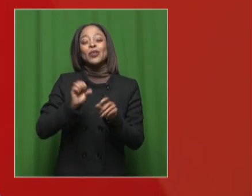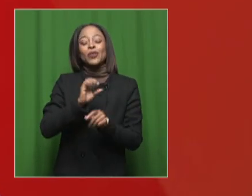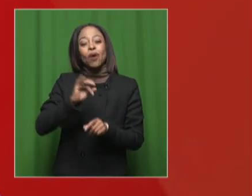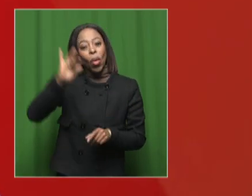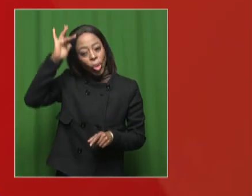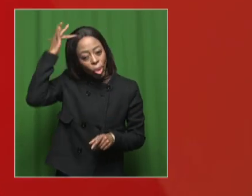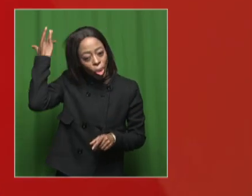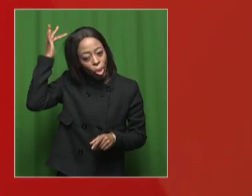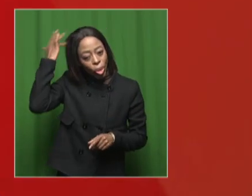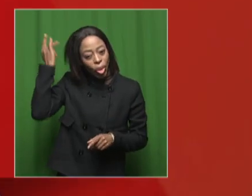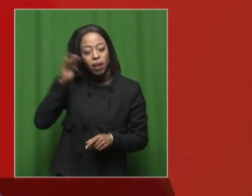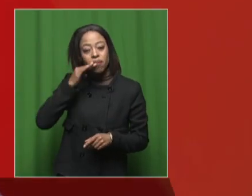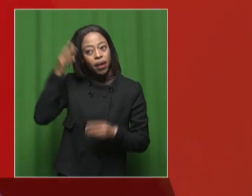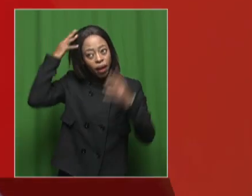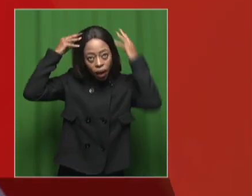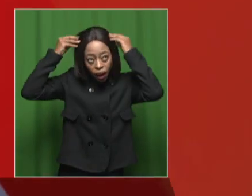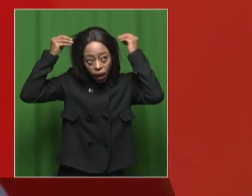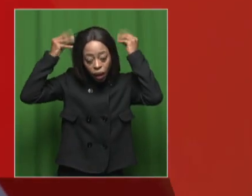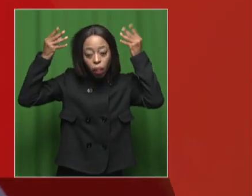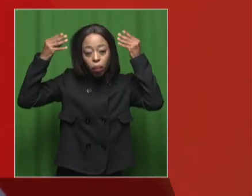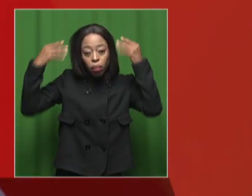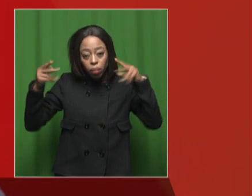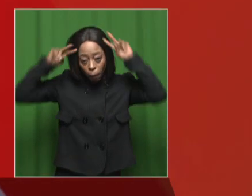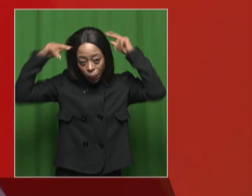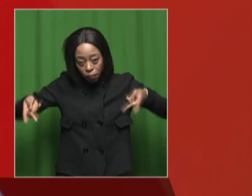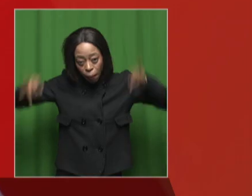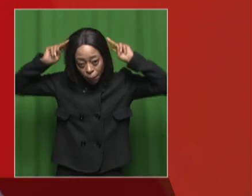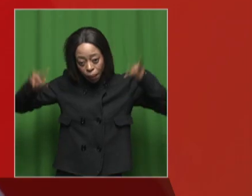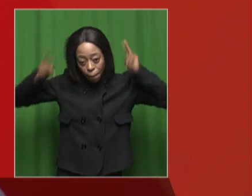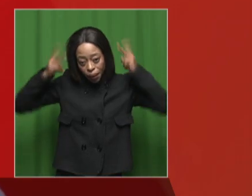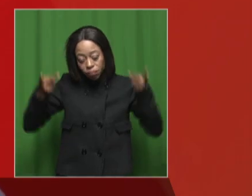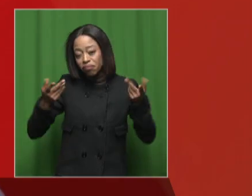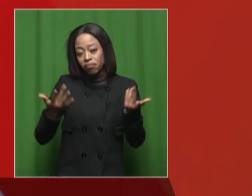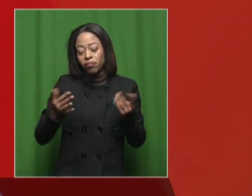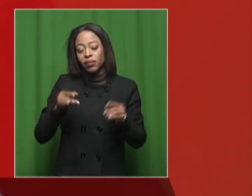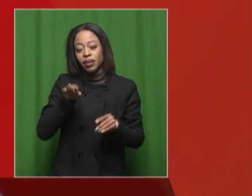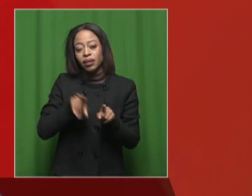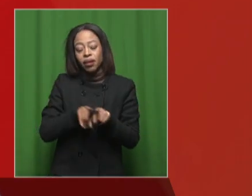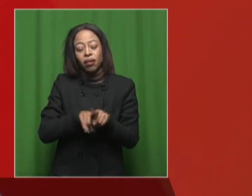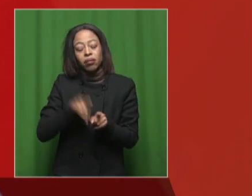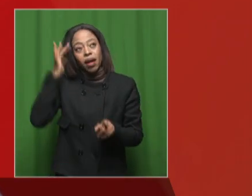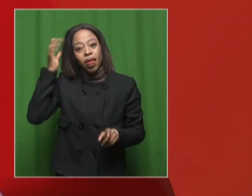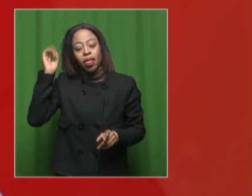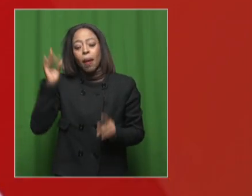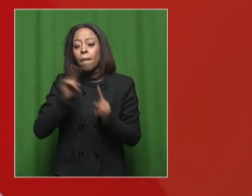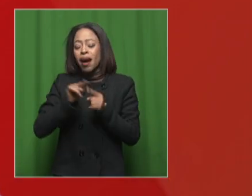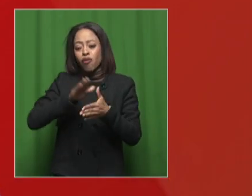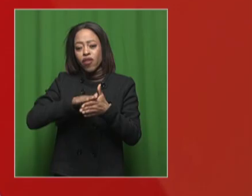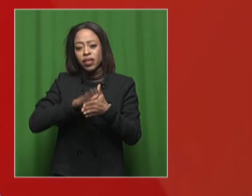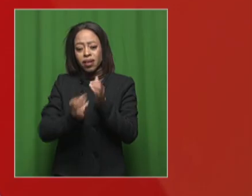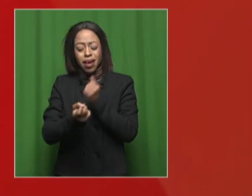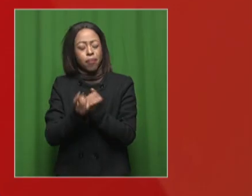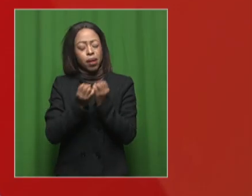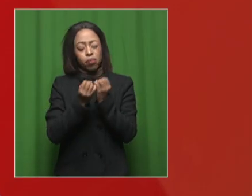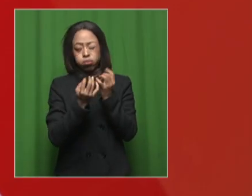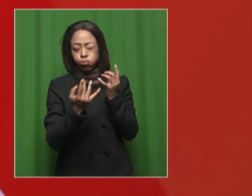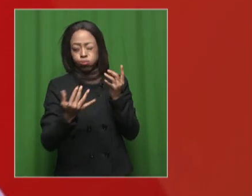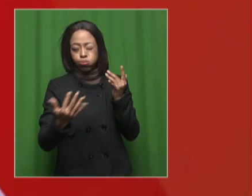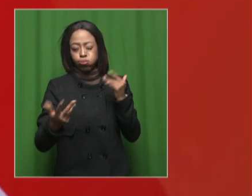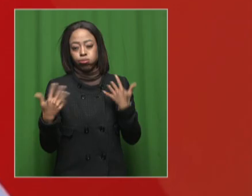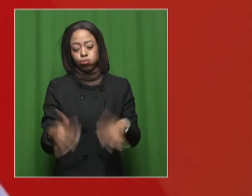really means hair loss. And it's almost like saying someone has got headache. But there are numerous causes of hair loss that we